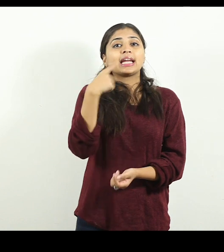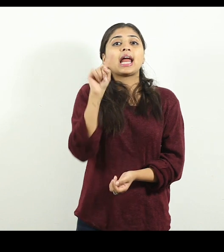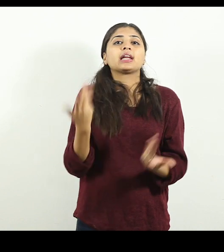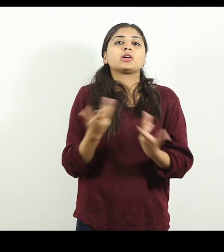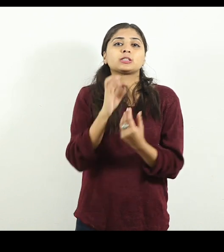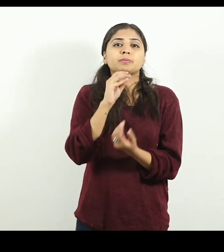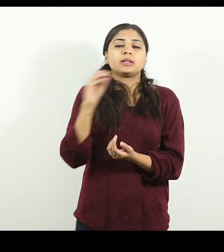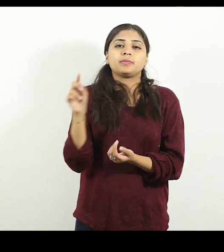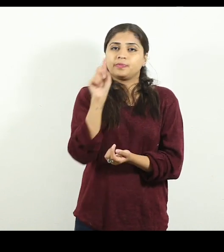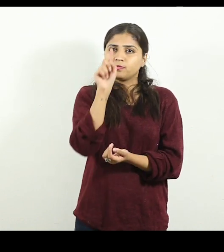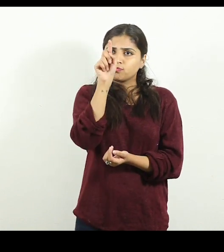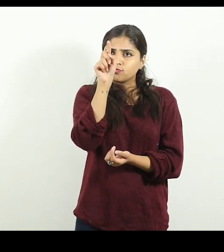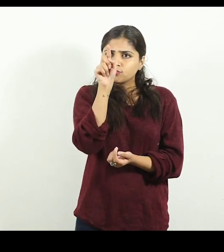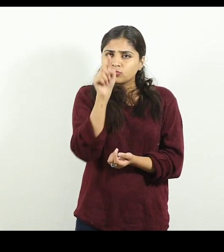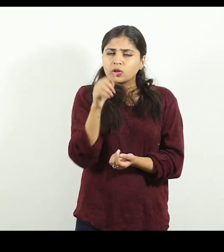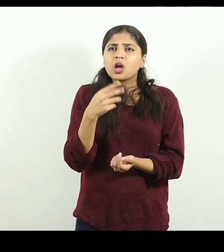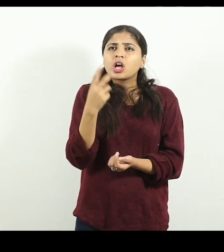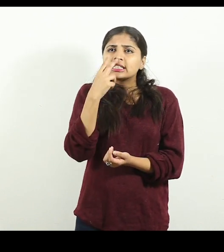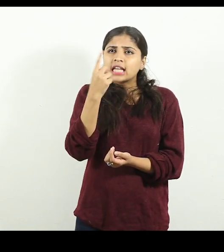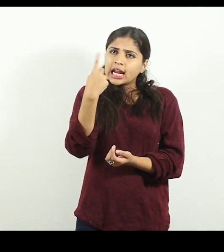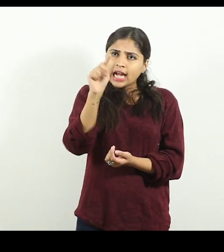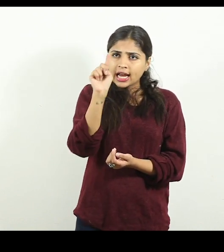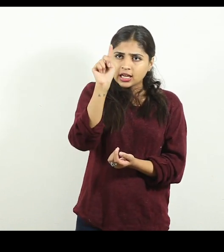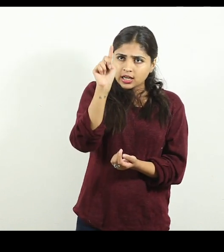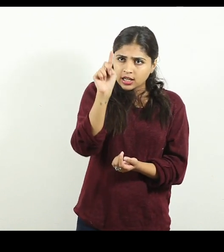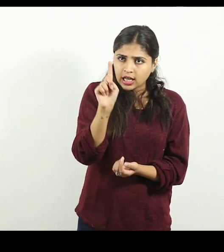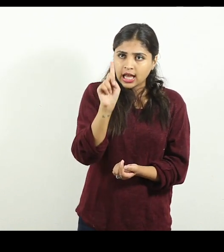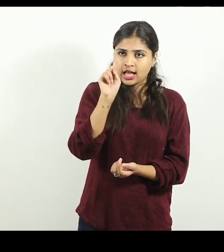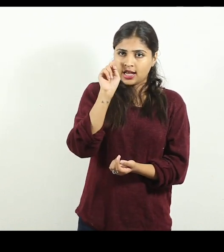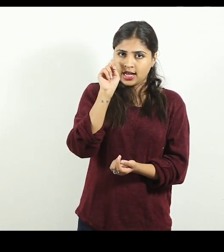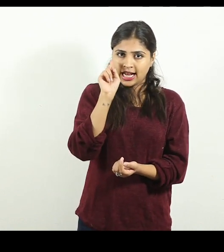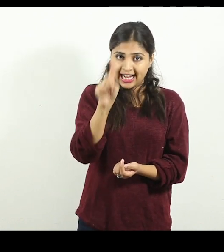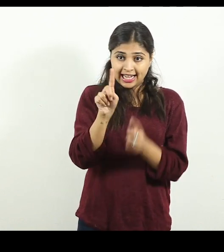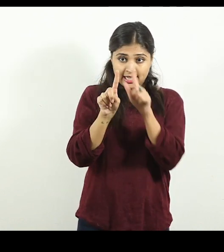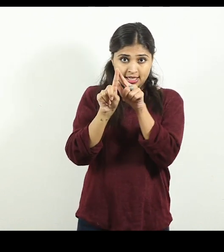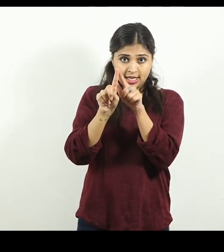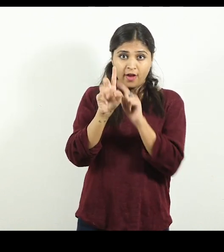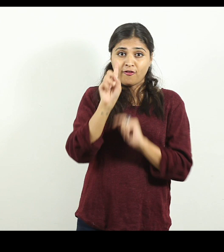of the word that you want to replace the incorrect word with.